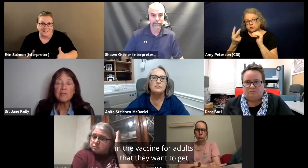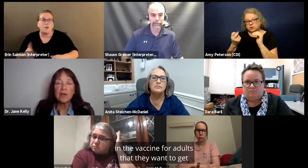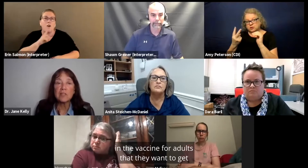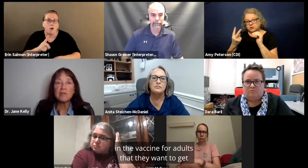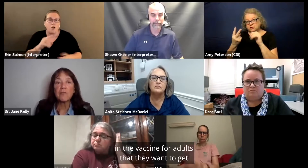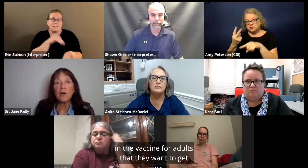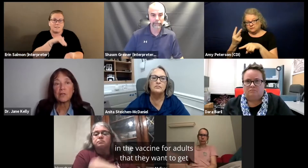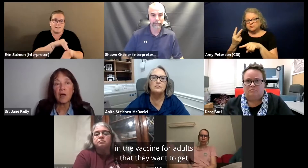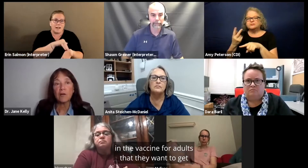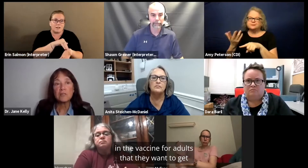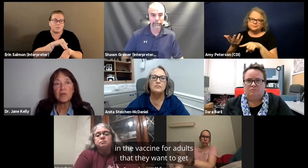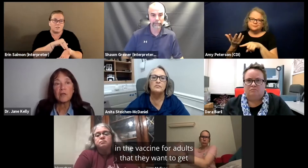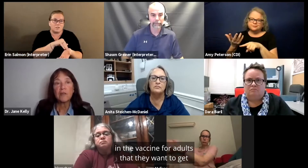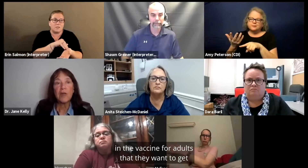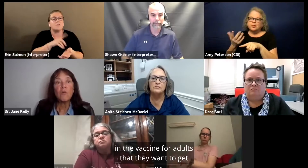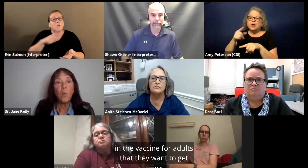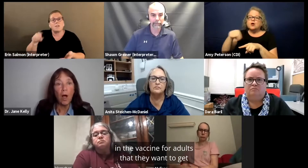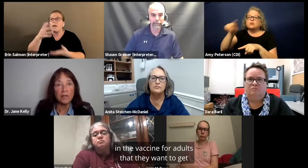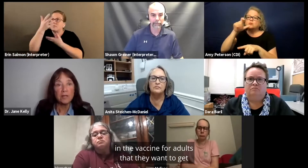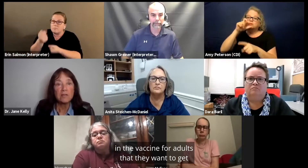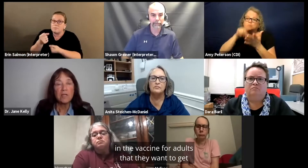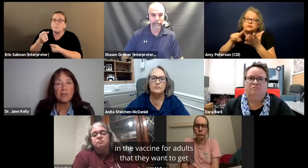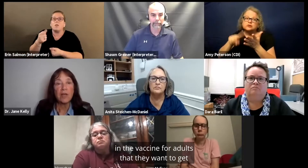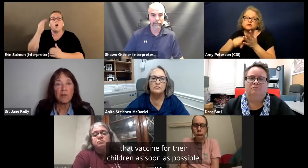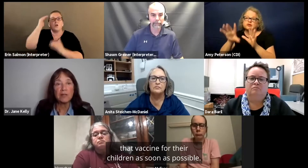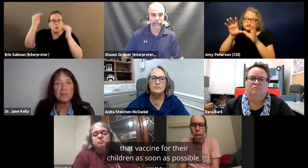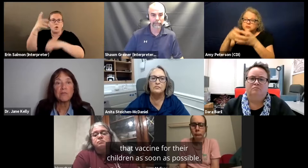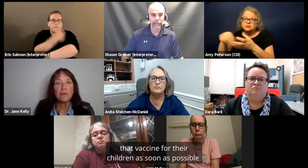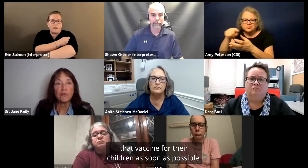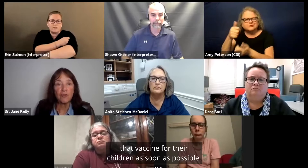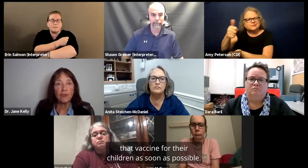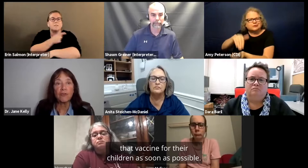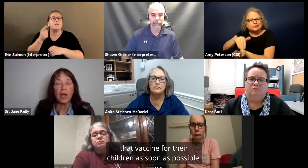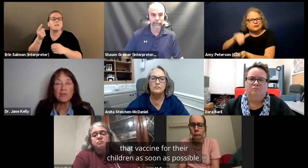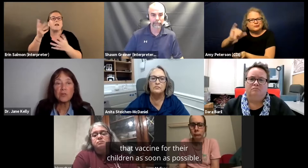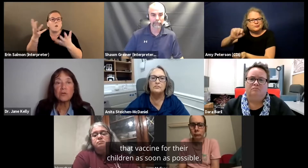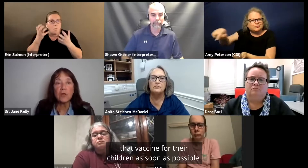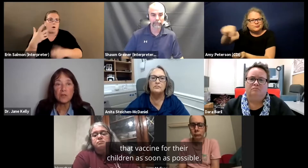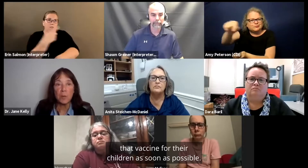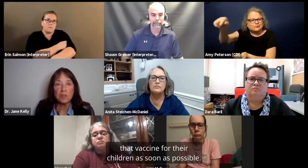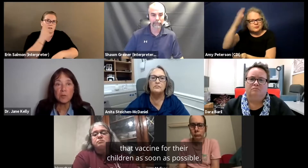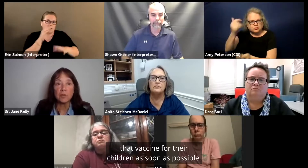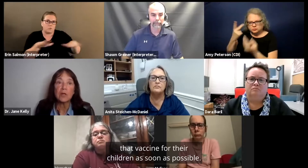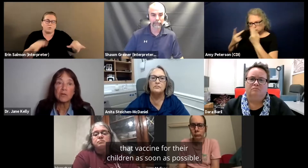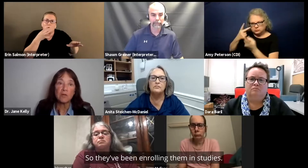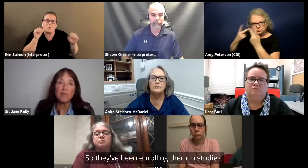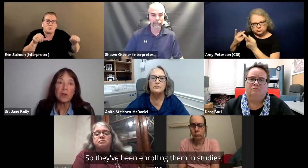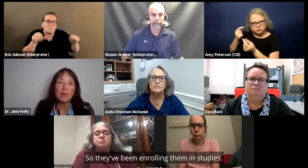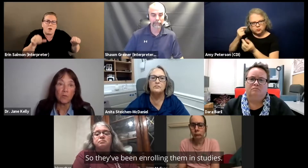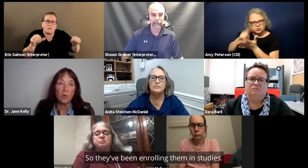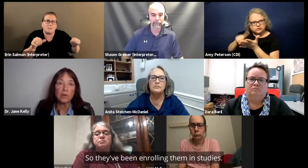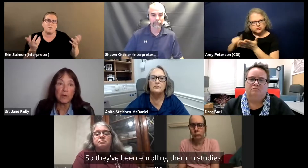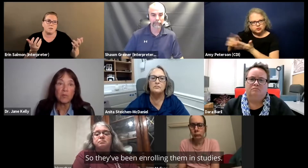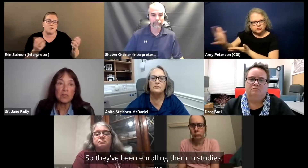confidence in the vaccine for adults that they want to get that vaccine for their children as soon as possible. So they've